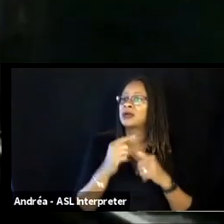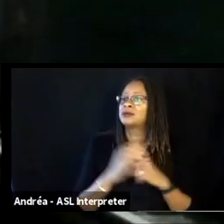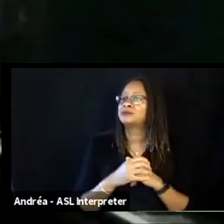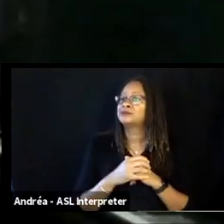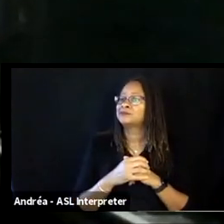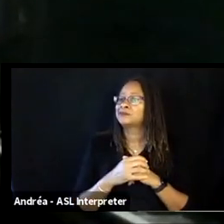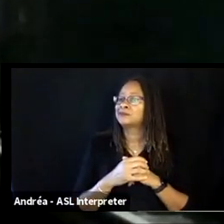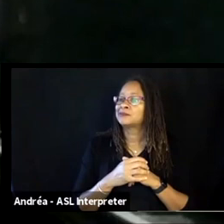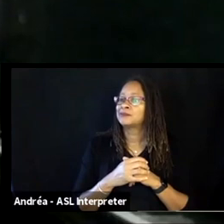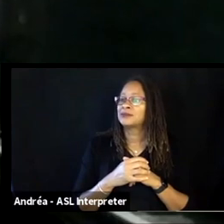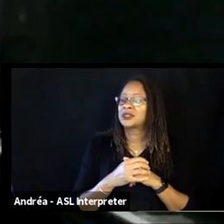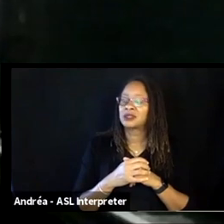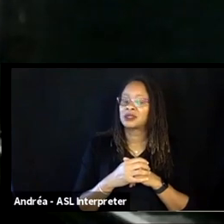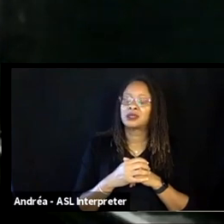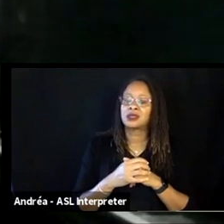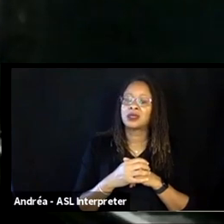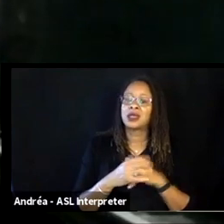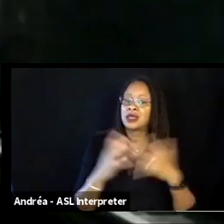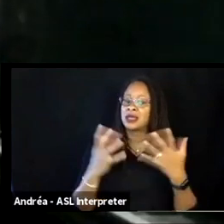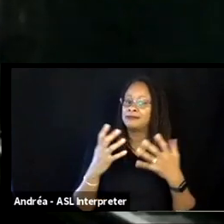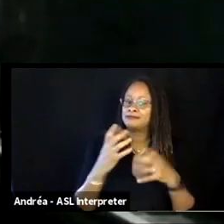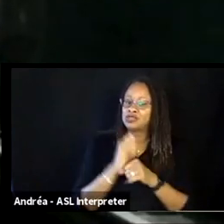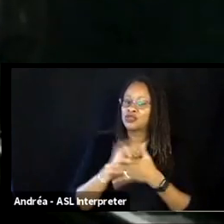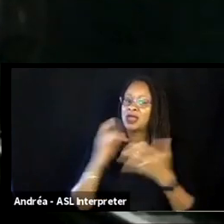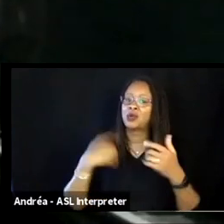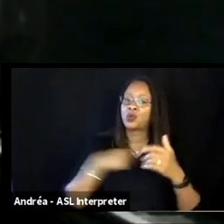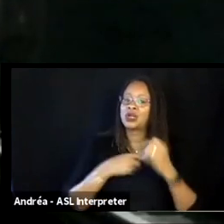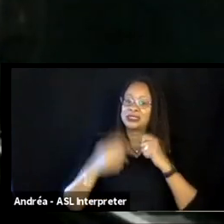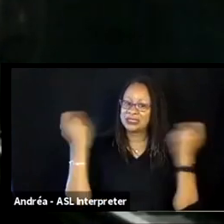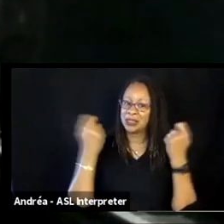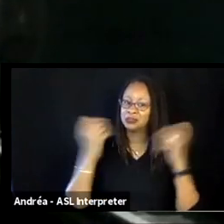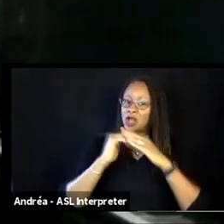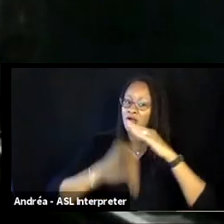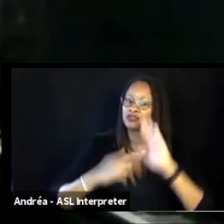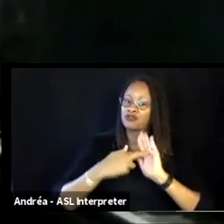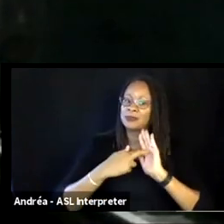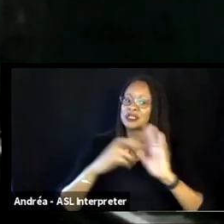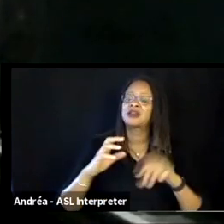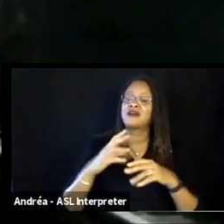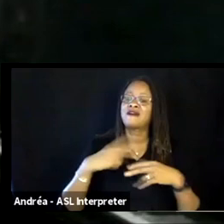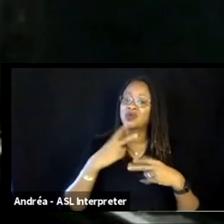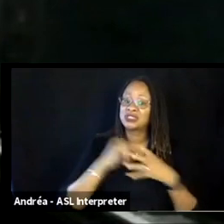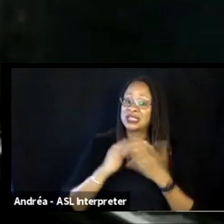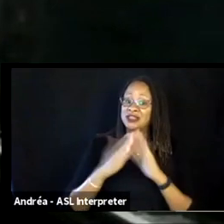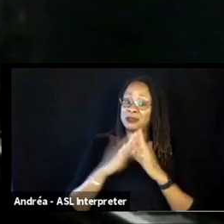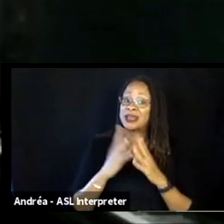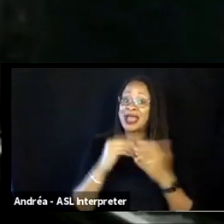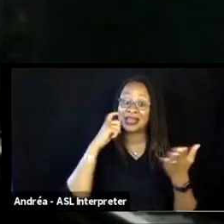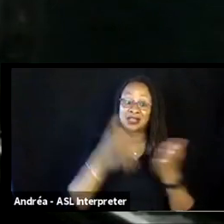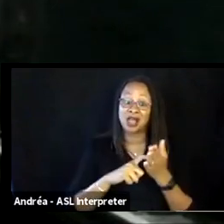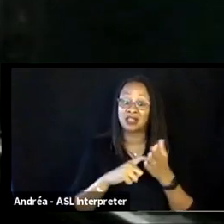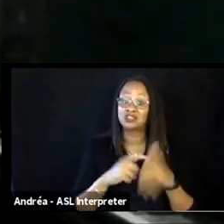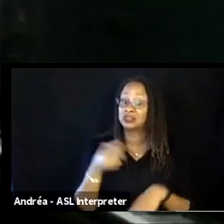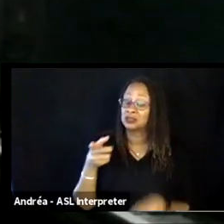too. So how can we make sure that we're celebrating underrepresented voices within these communities too, and acknowledging that, you